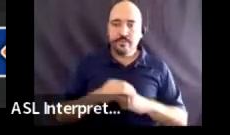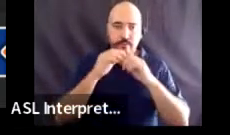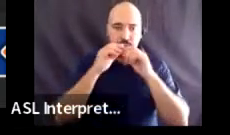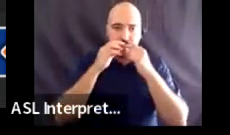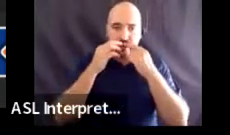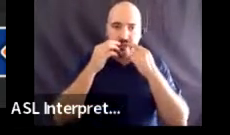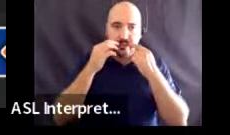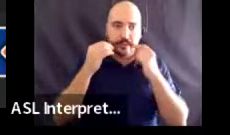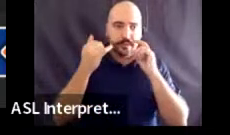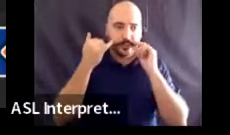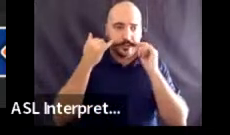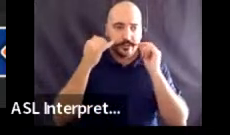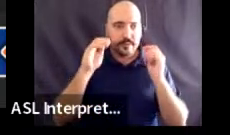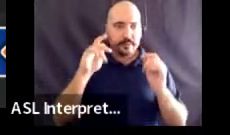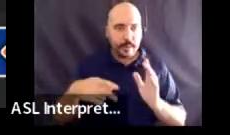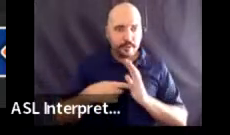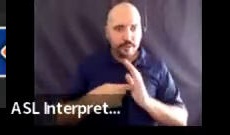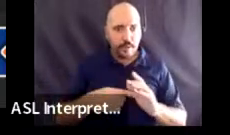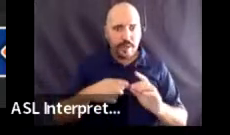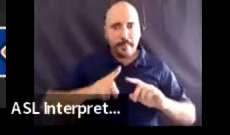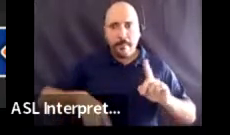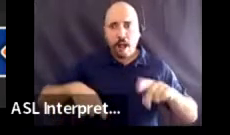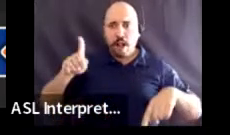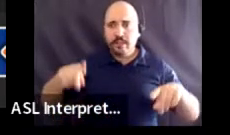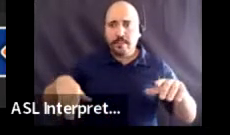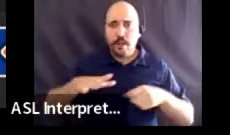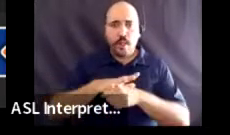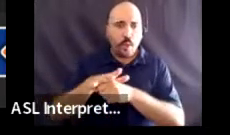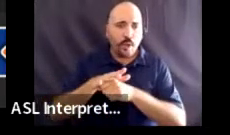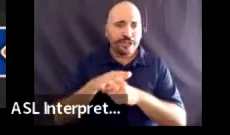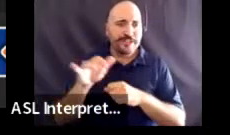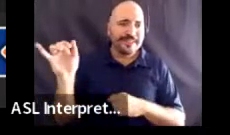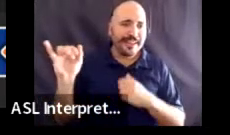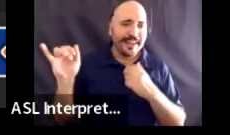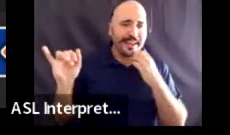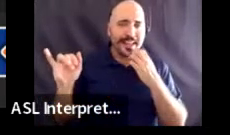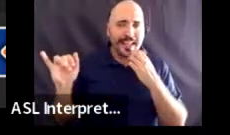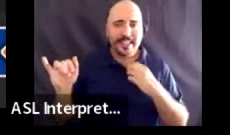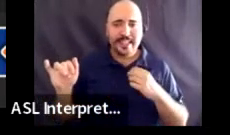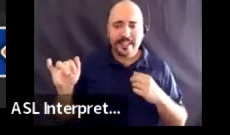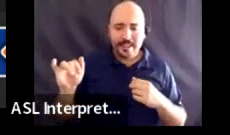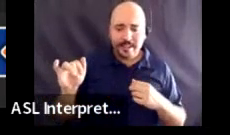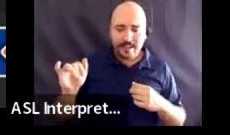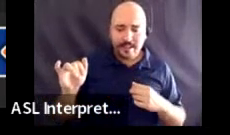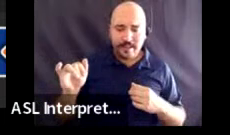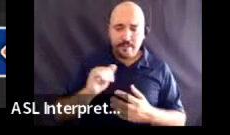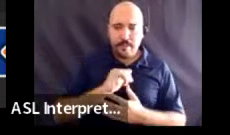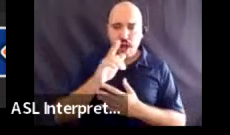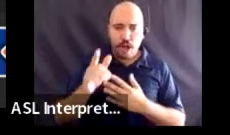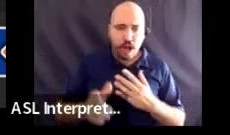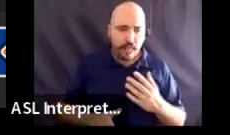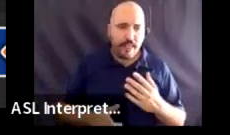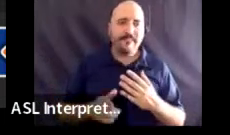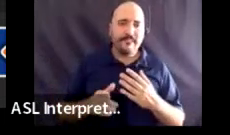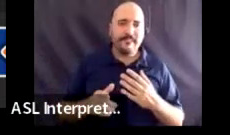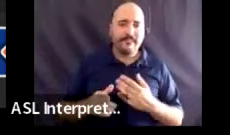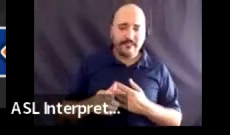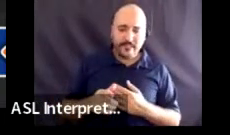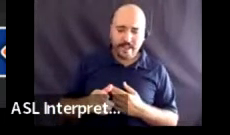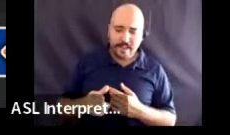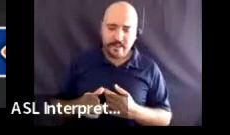If the map is conveying multiple locations, such as maybe all of the